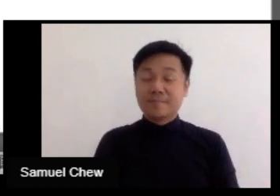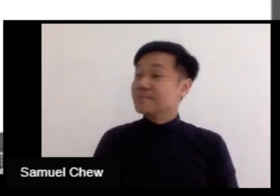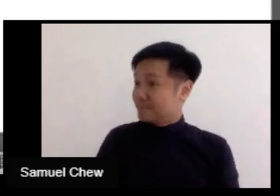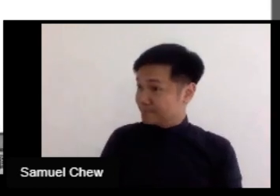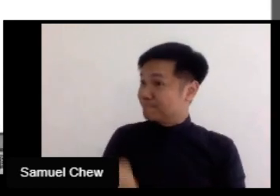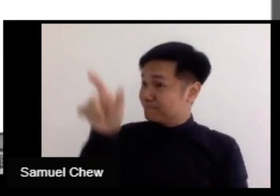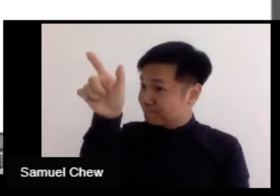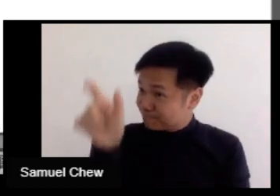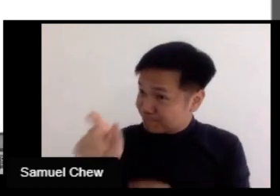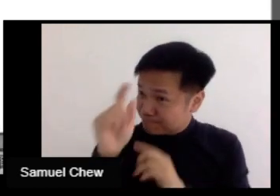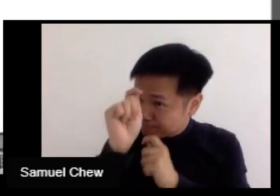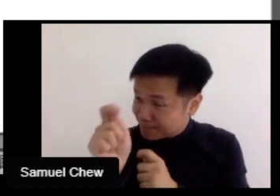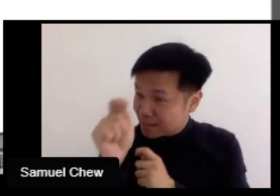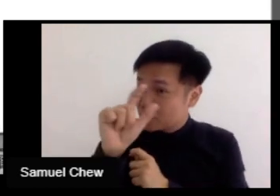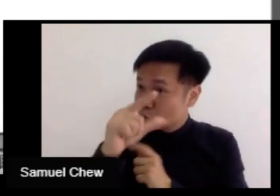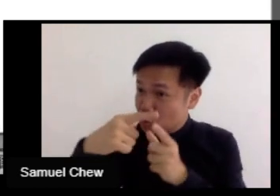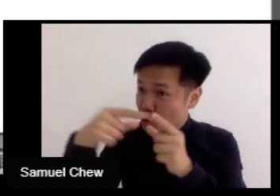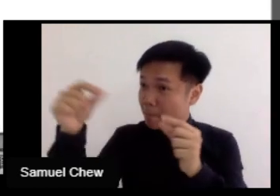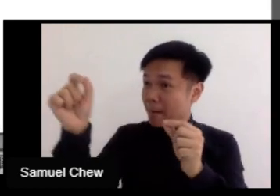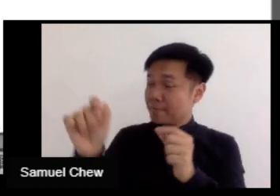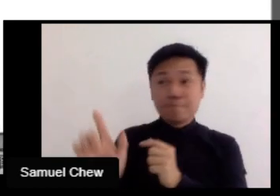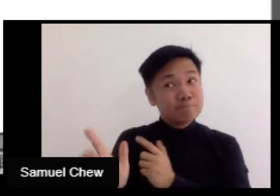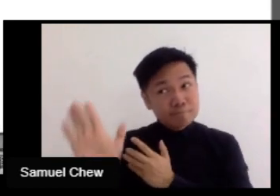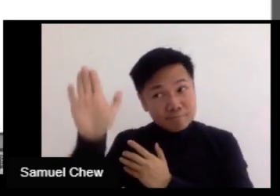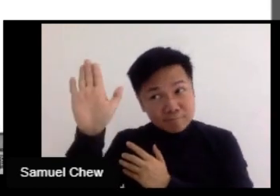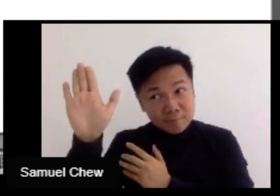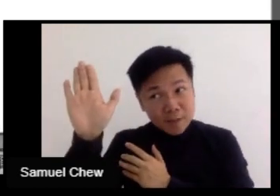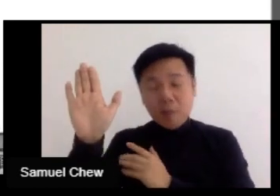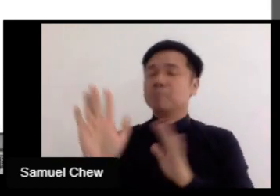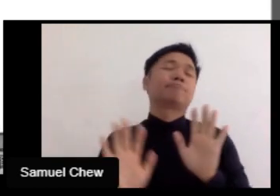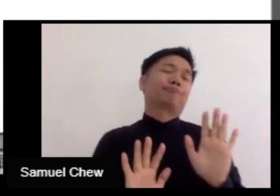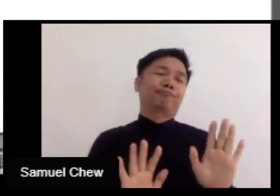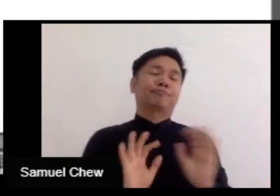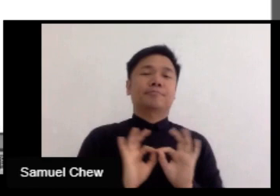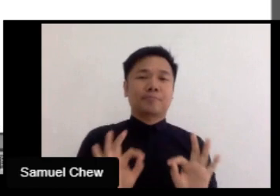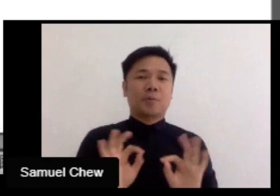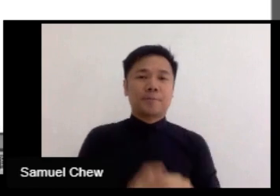Japan, would you like to take the floor again? You have, no.